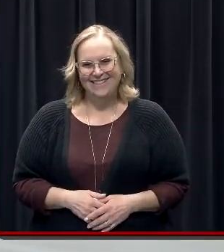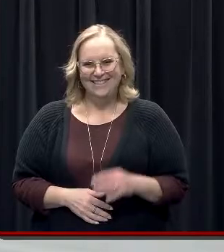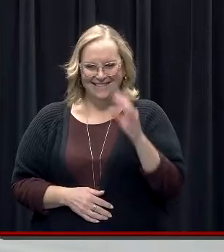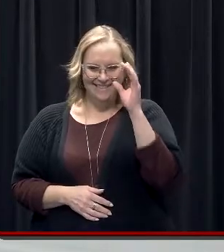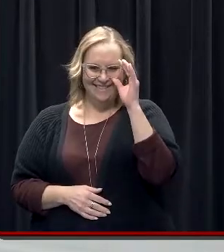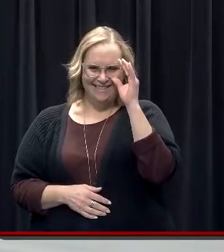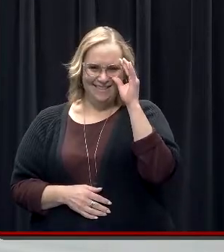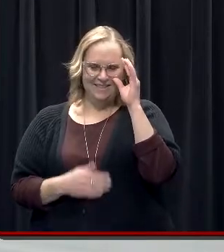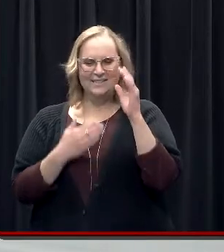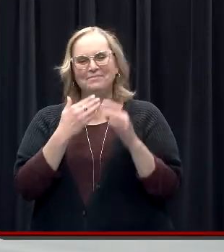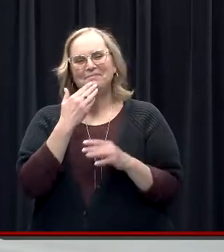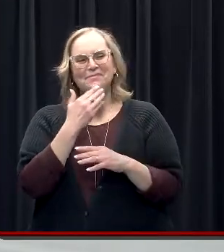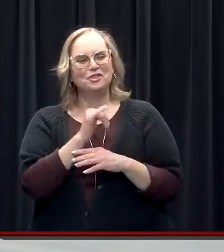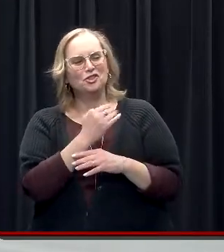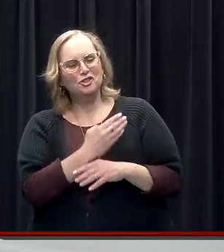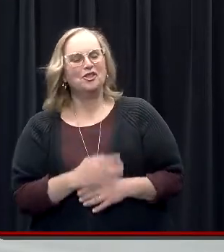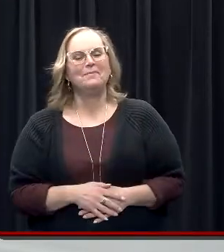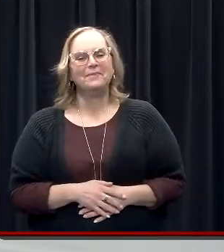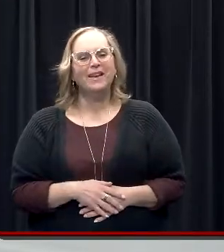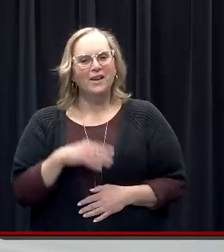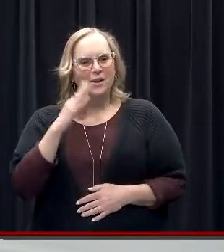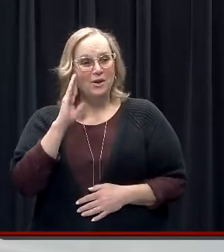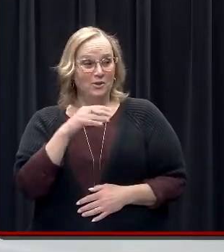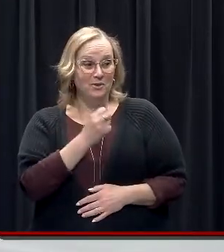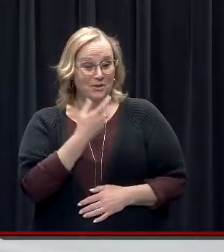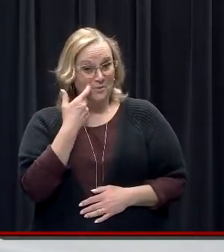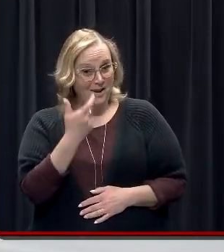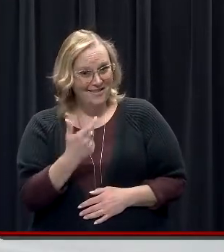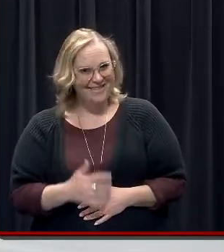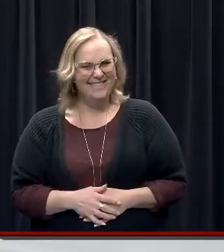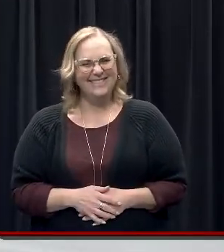Good job, Christine. You know she's watching.